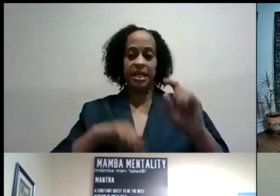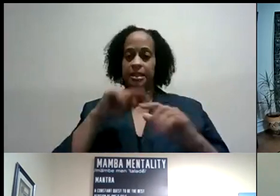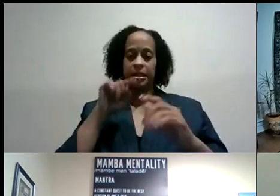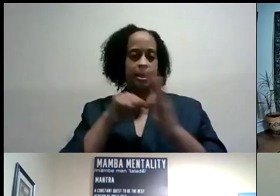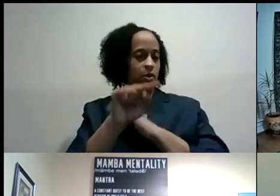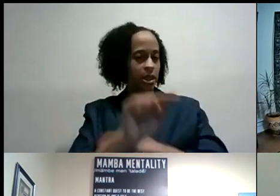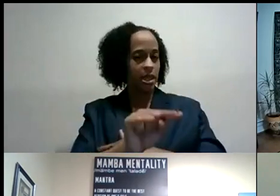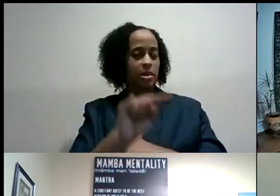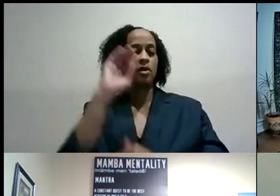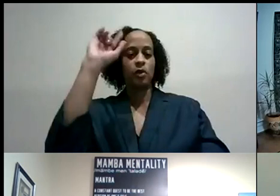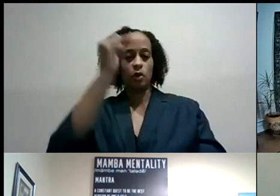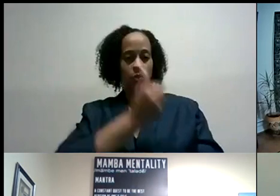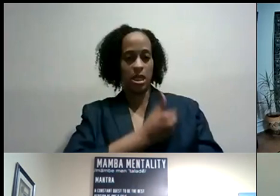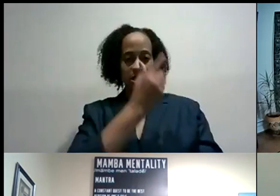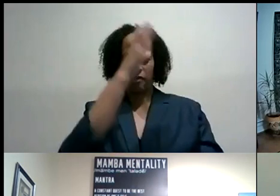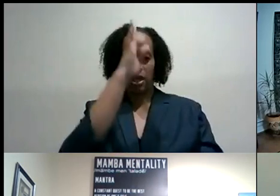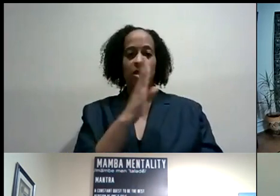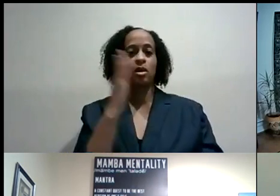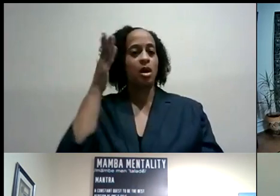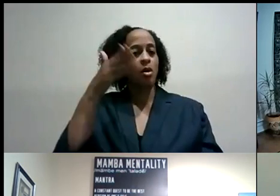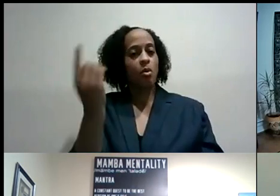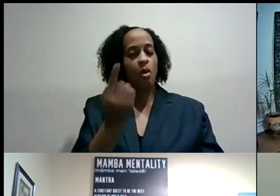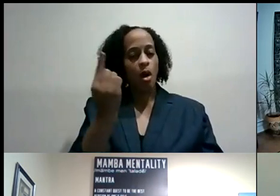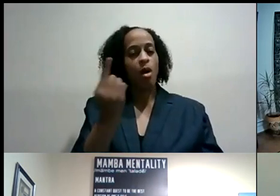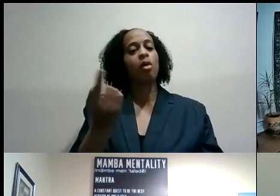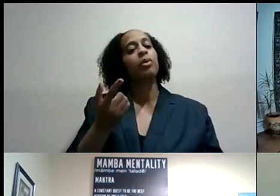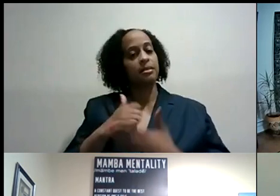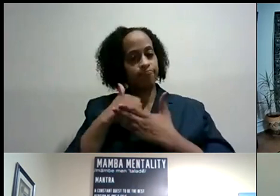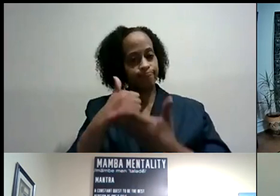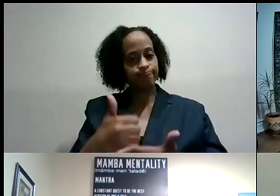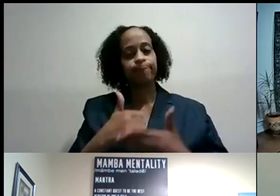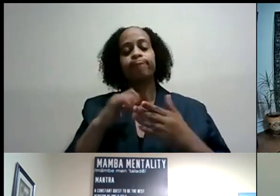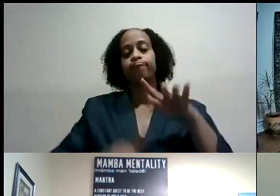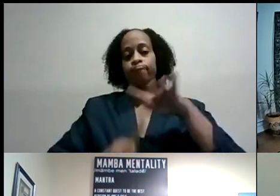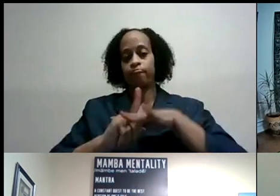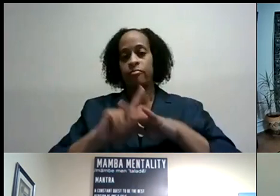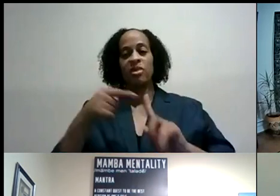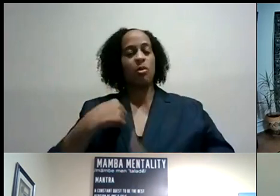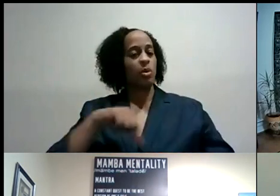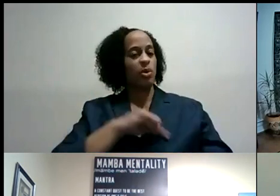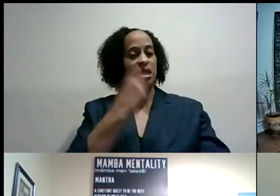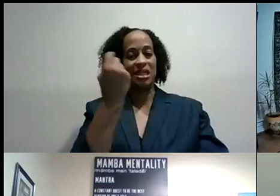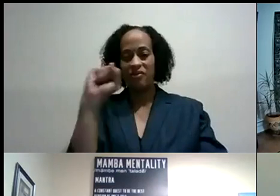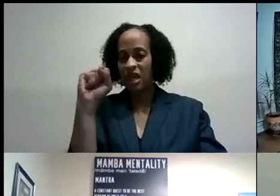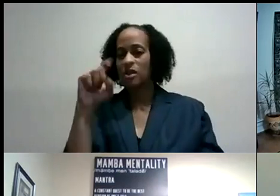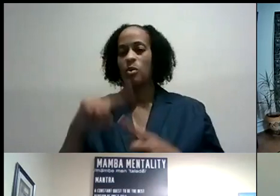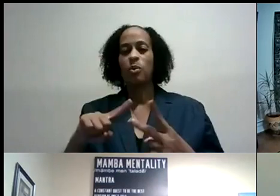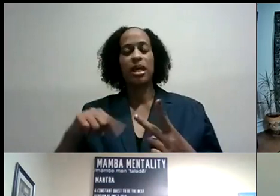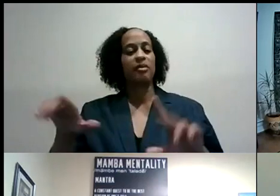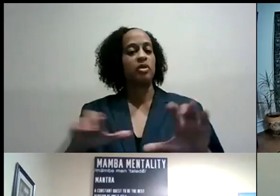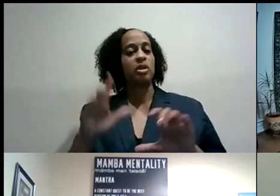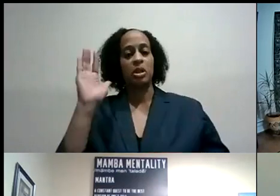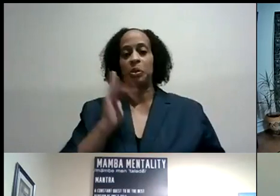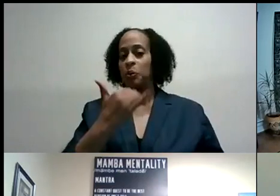The grace of God will always come through. Even when we are defiant, when we have done wrong,